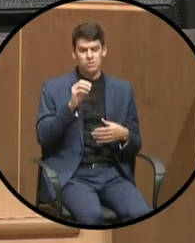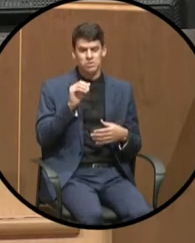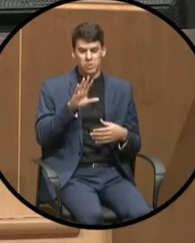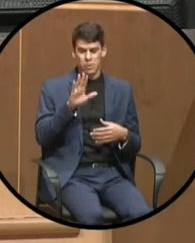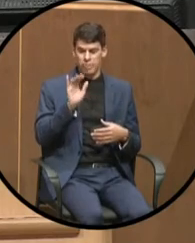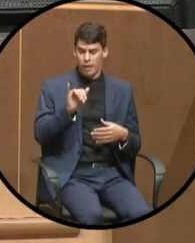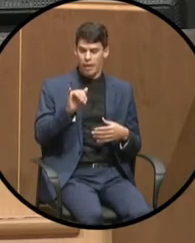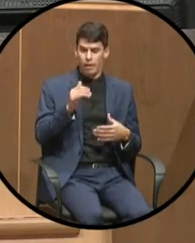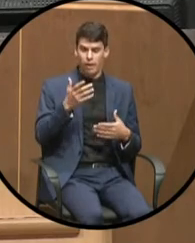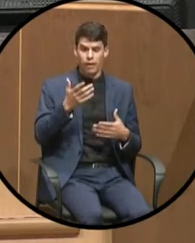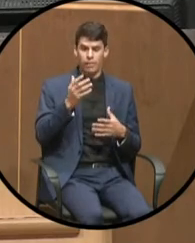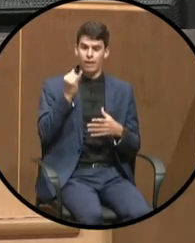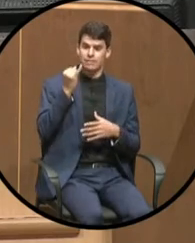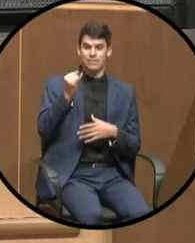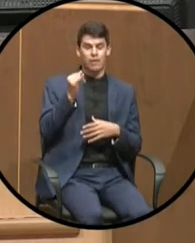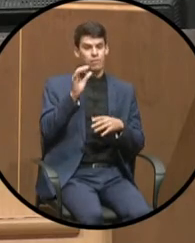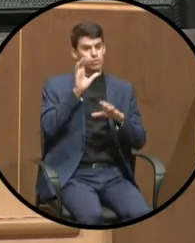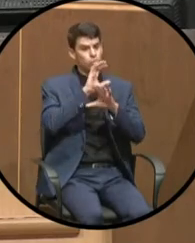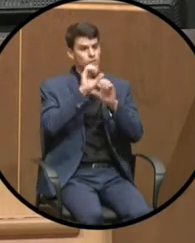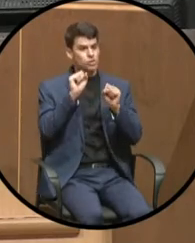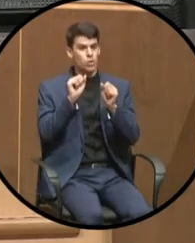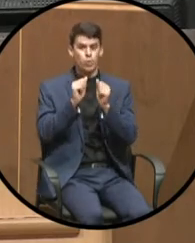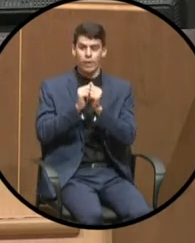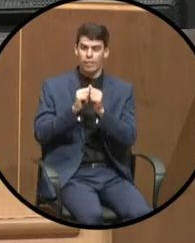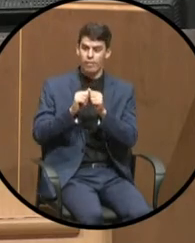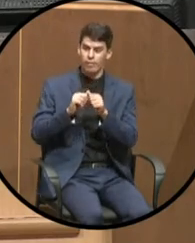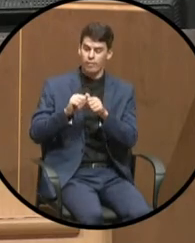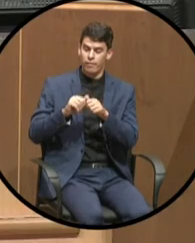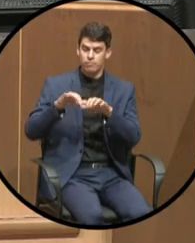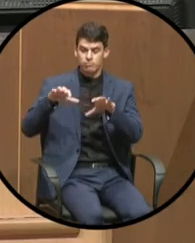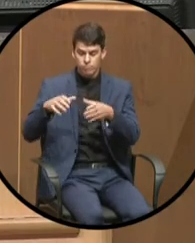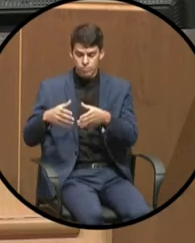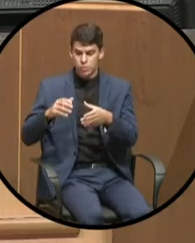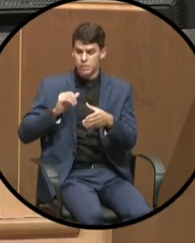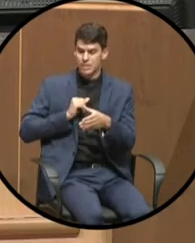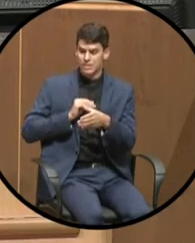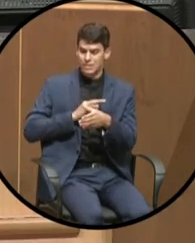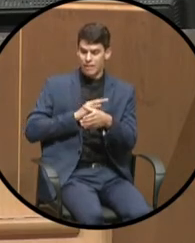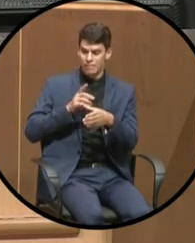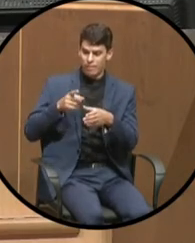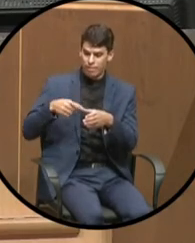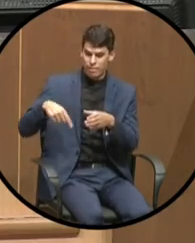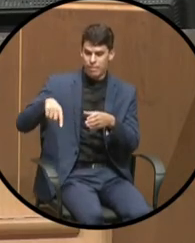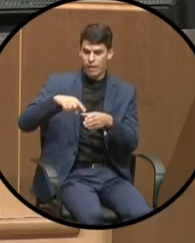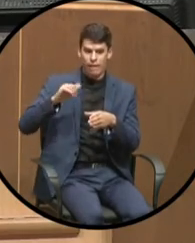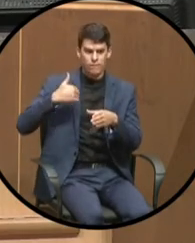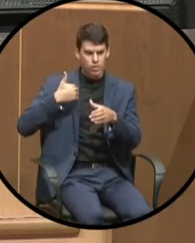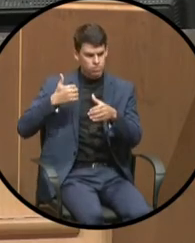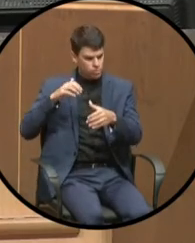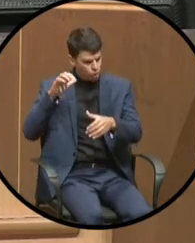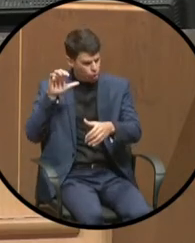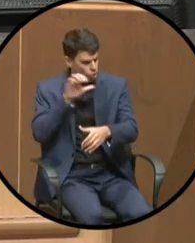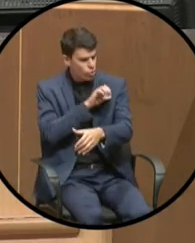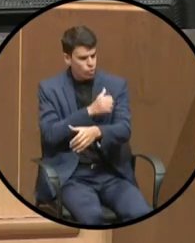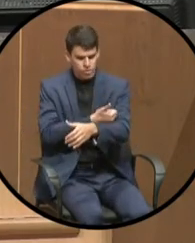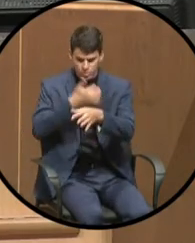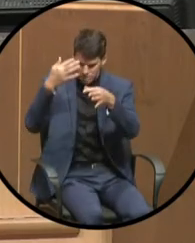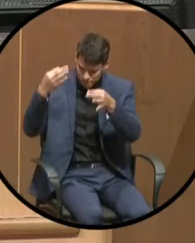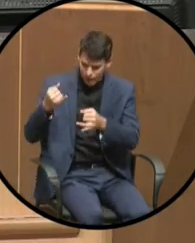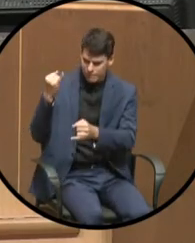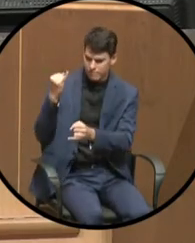the superintendent, in consultation with her staff, would have the operational authority to make a